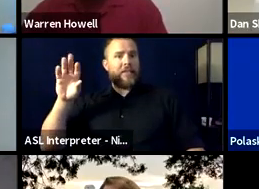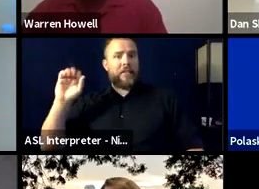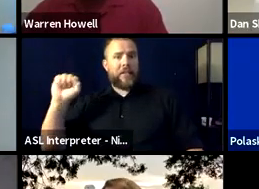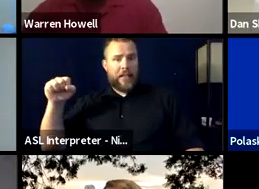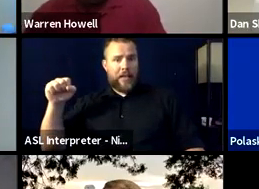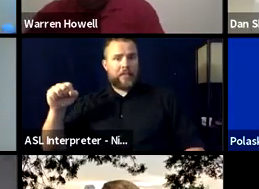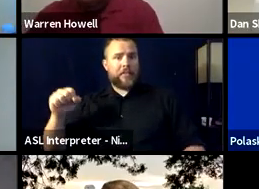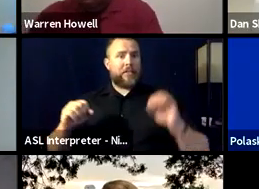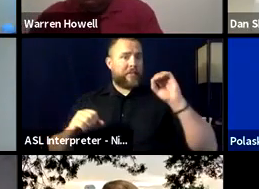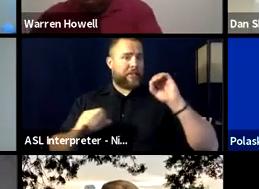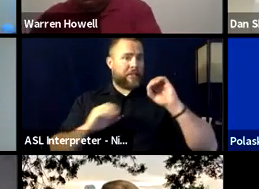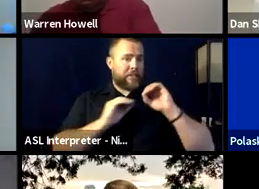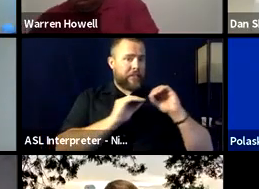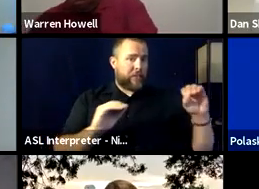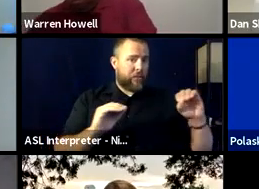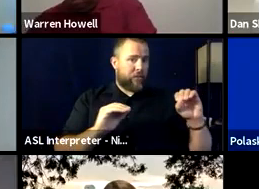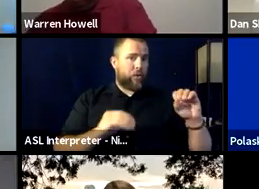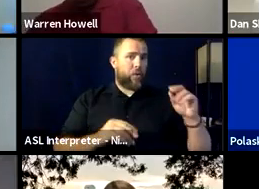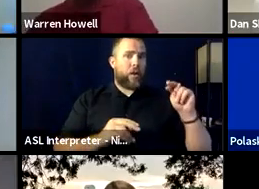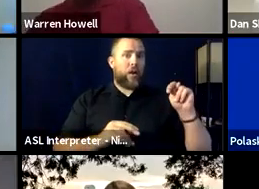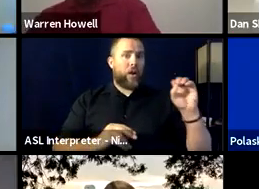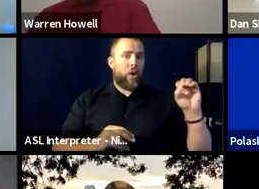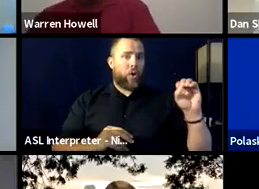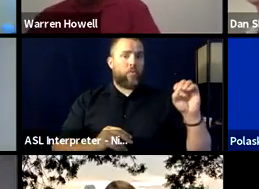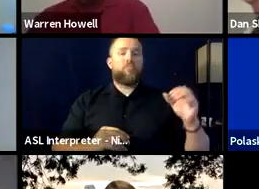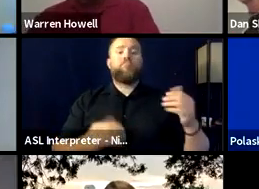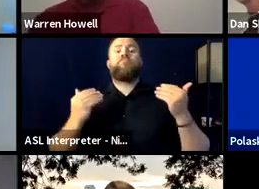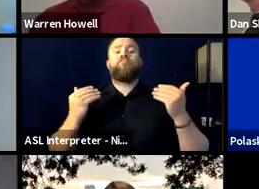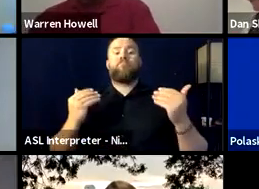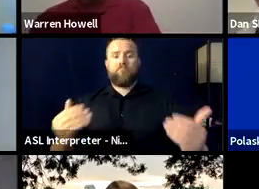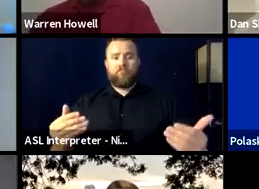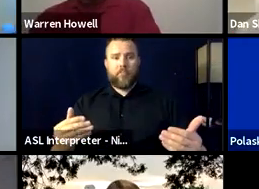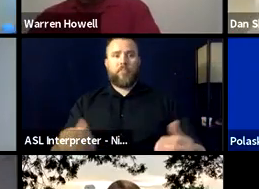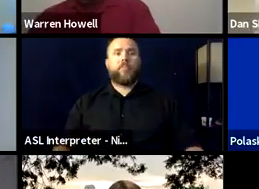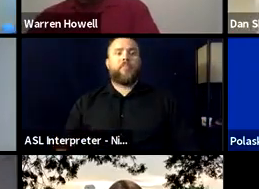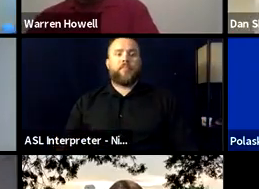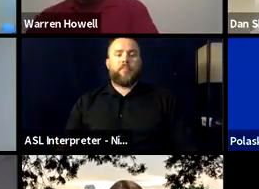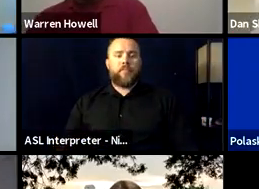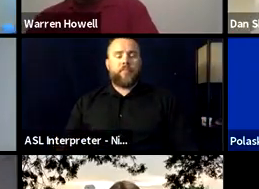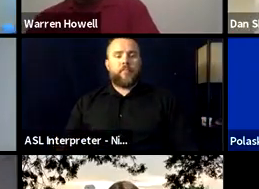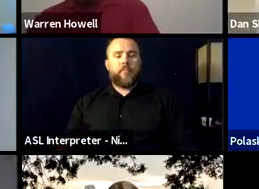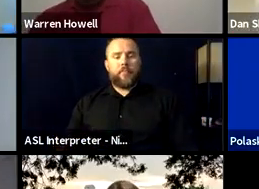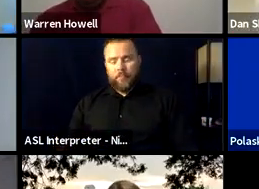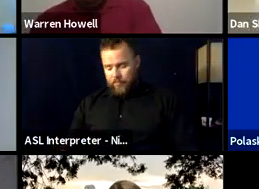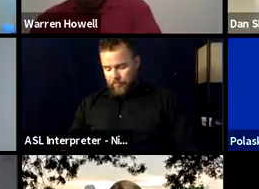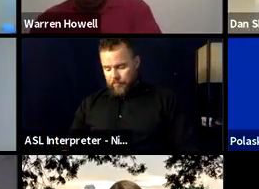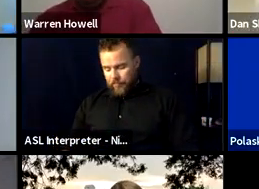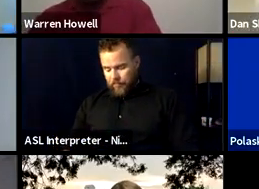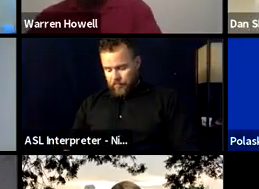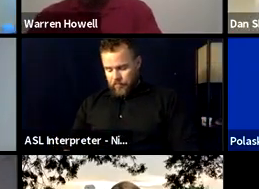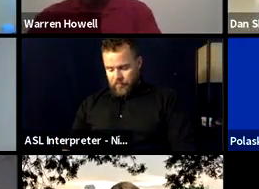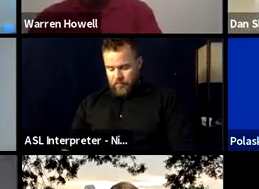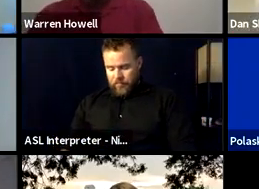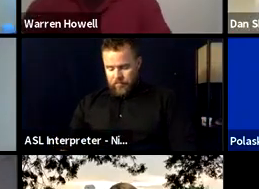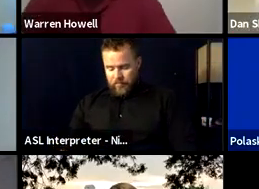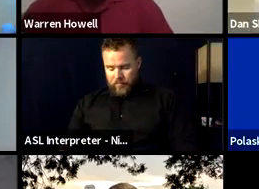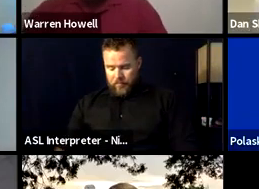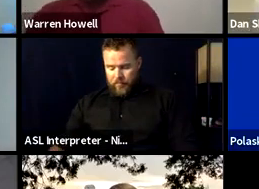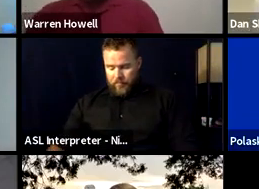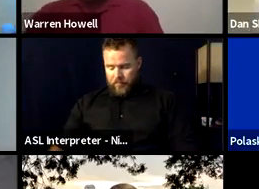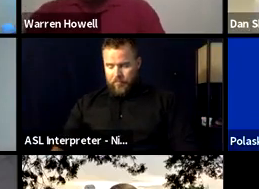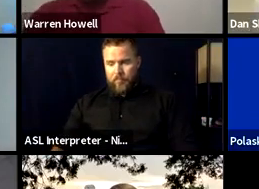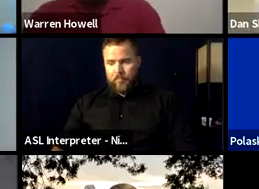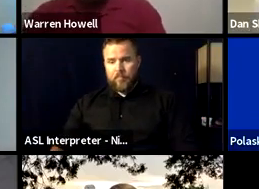0 abstentions, and 1 vacancy. The motion carries. Next up, we have the